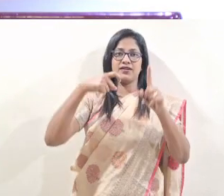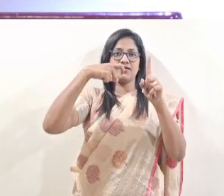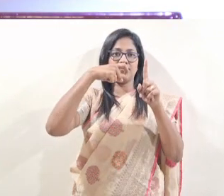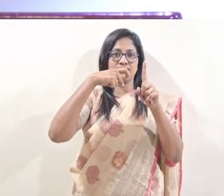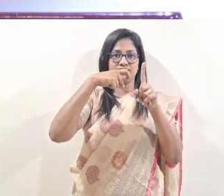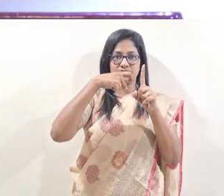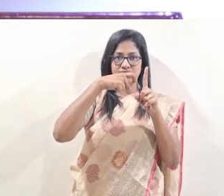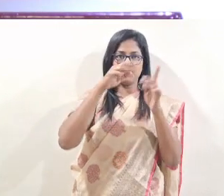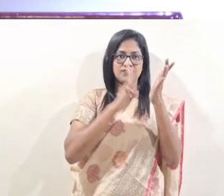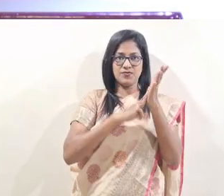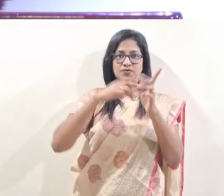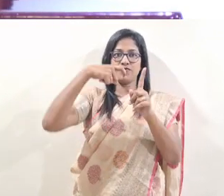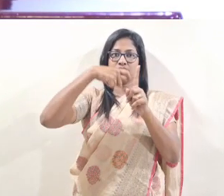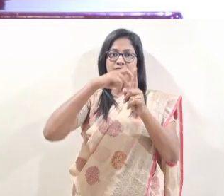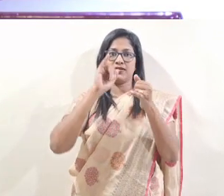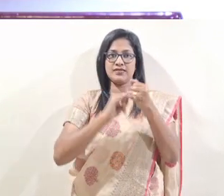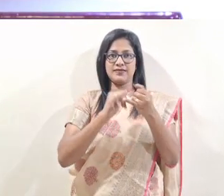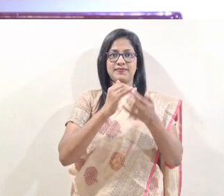Mukund Kumar Sinha.